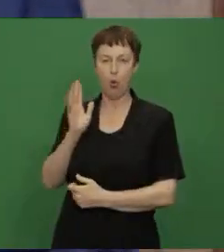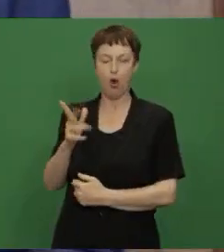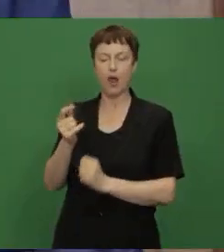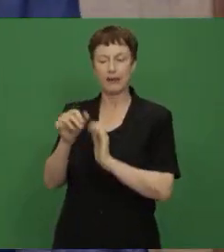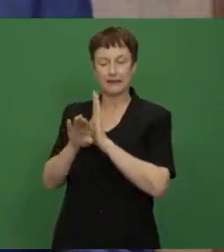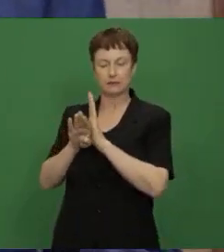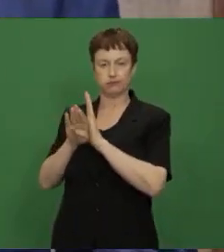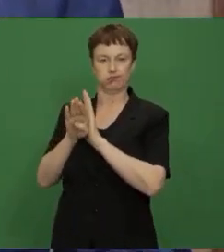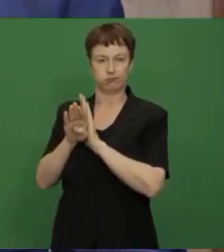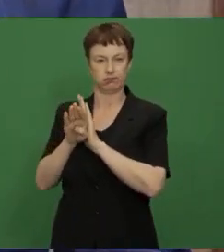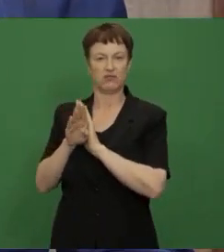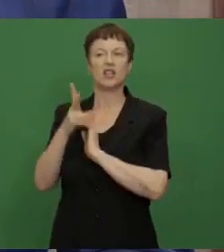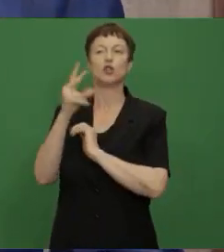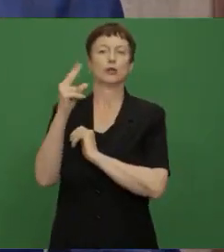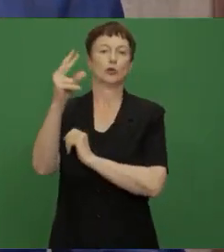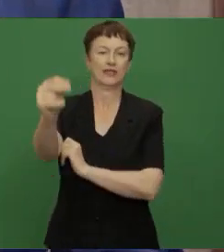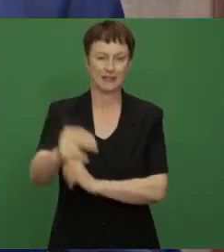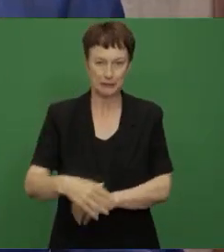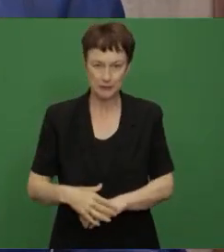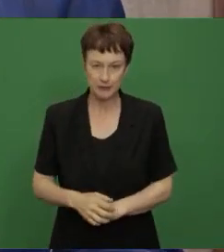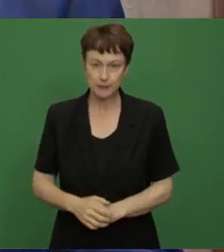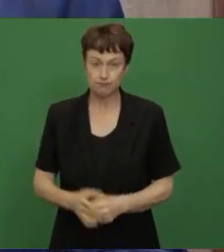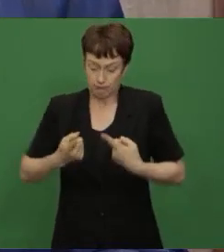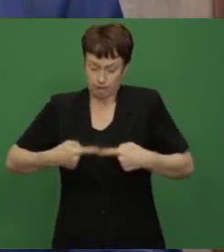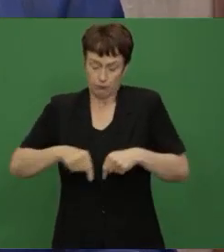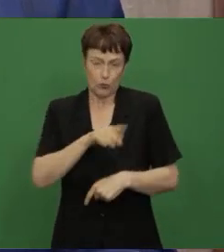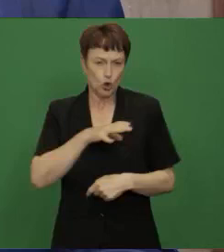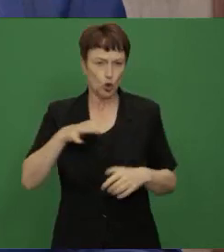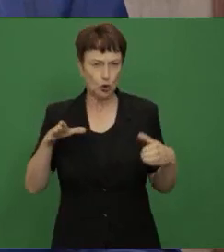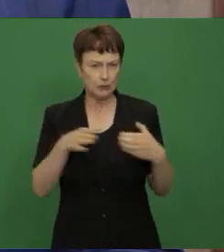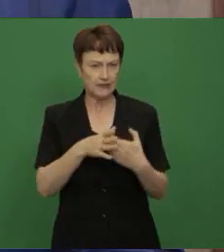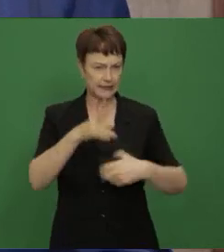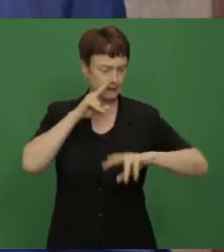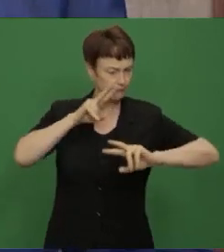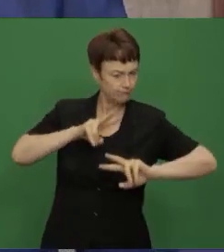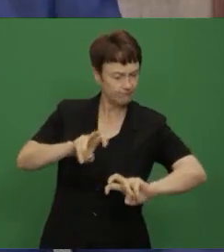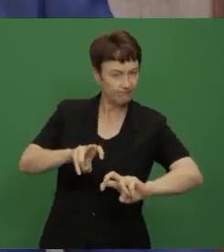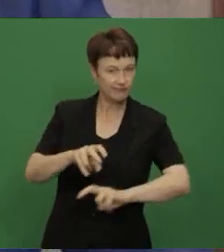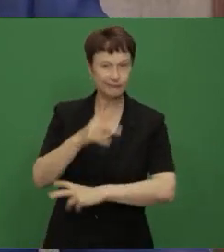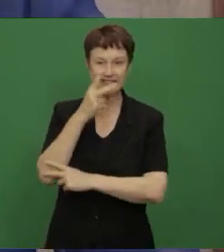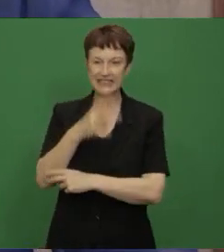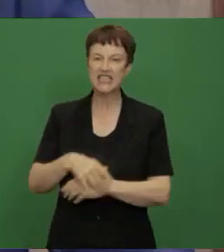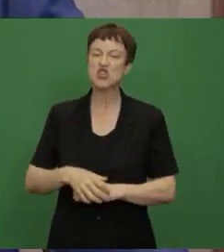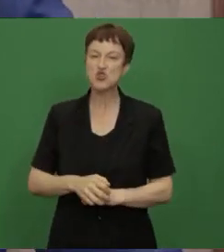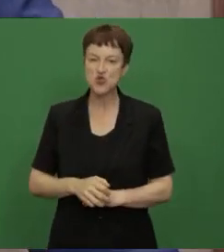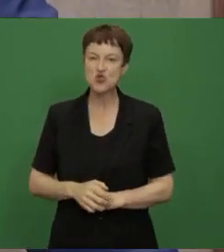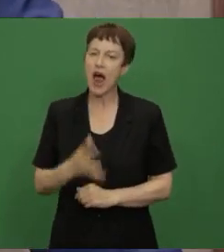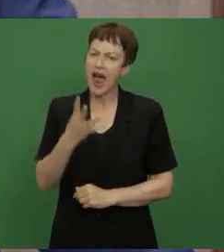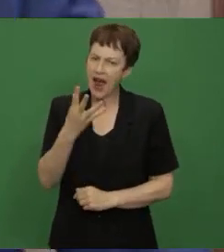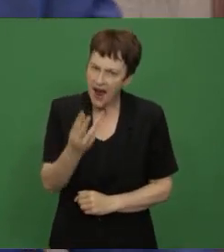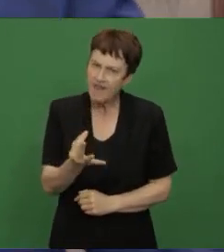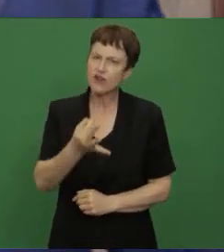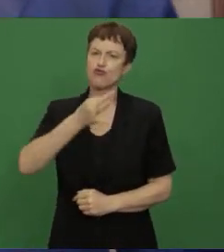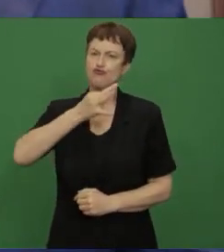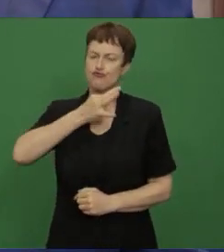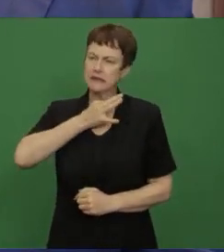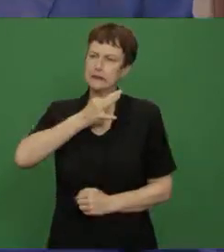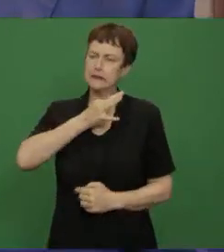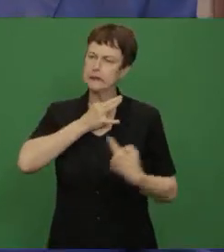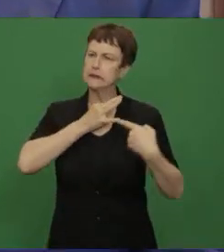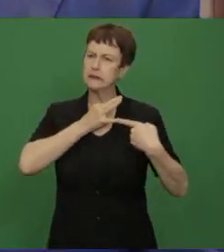The MPC assesses the risks to the growth forecast to be moderately on